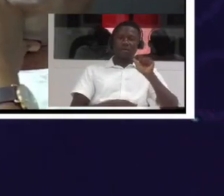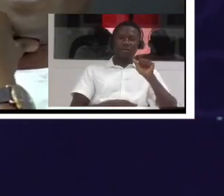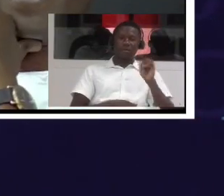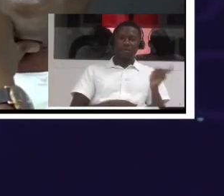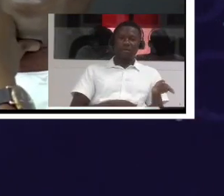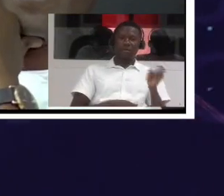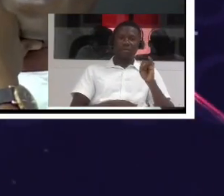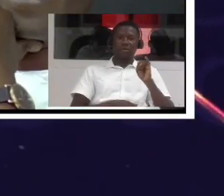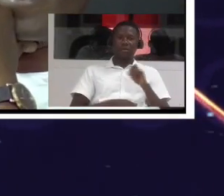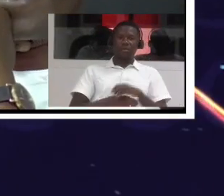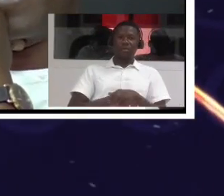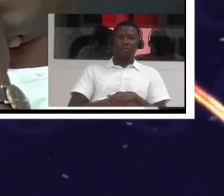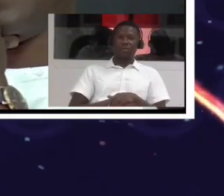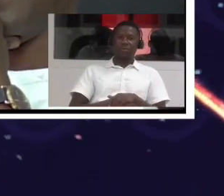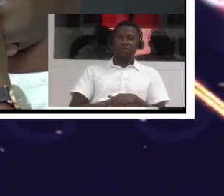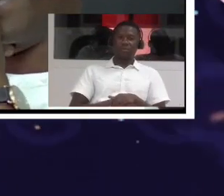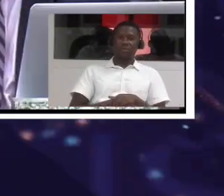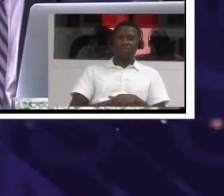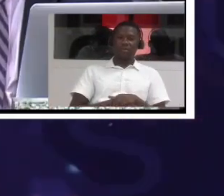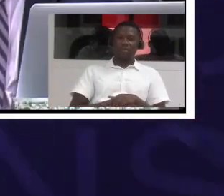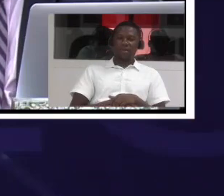Your lawyer must have made a lot of money.